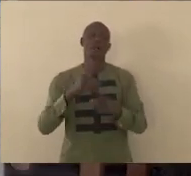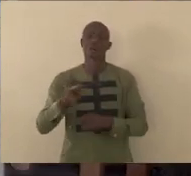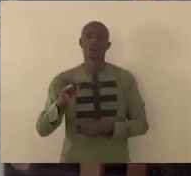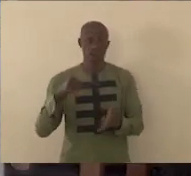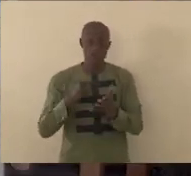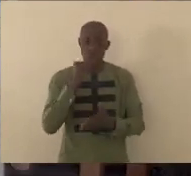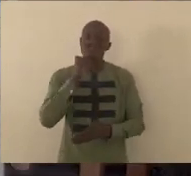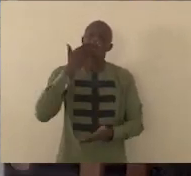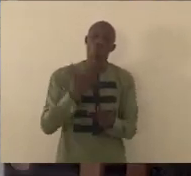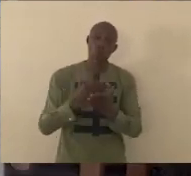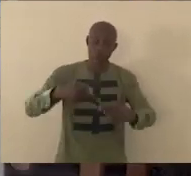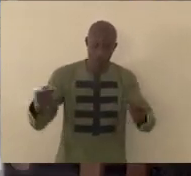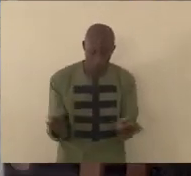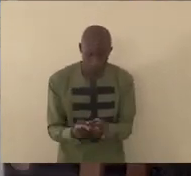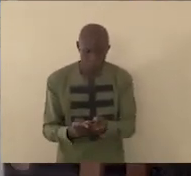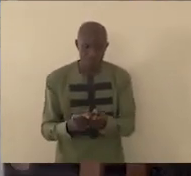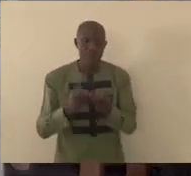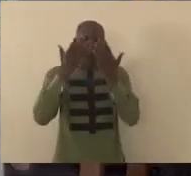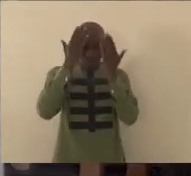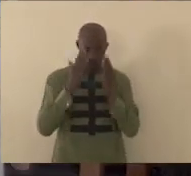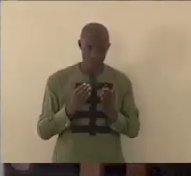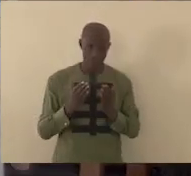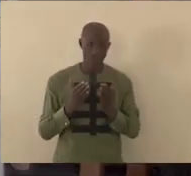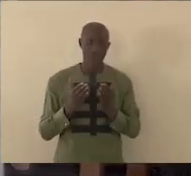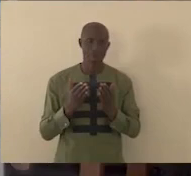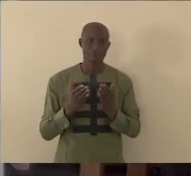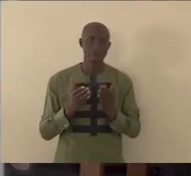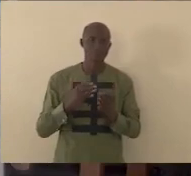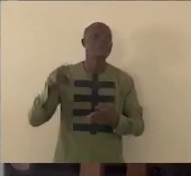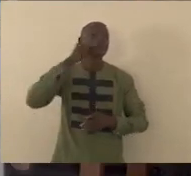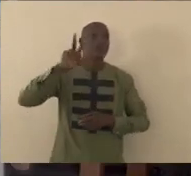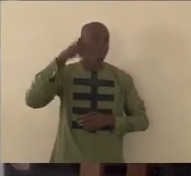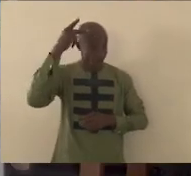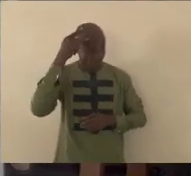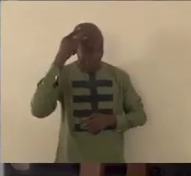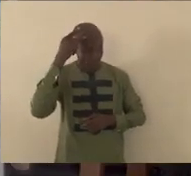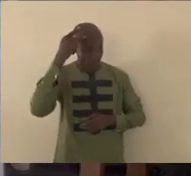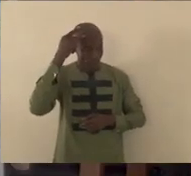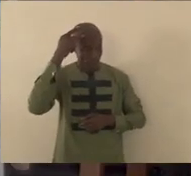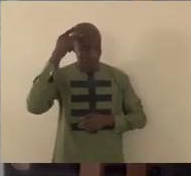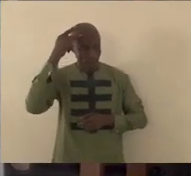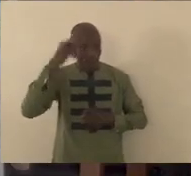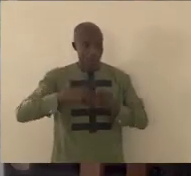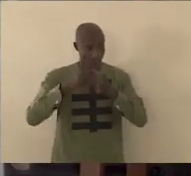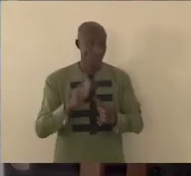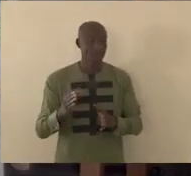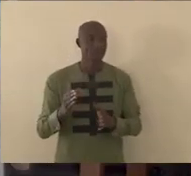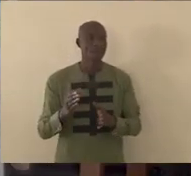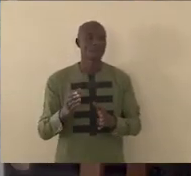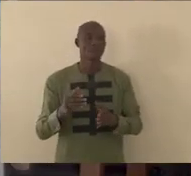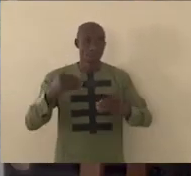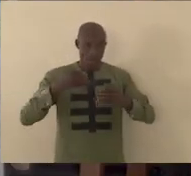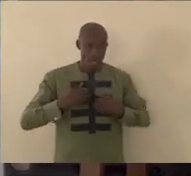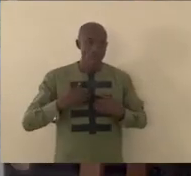place. Sadly, the Nigerian political elite including those superintending our affairs